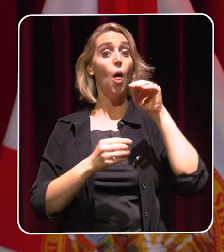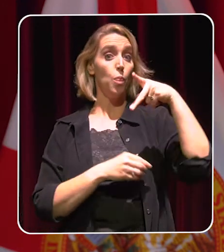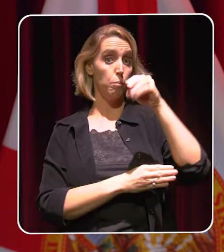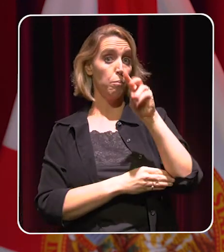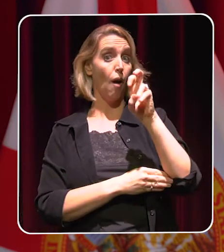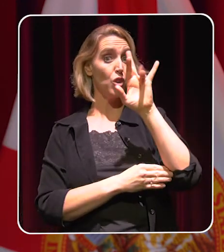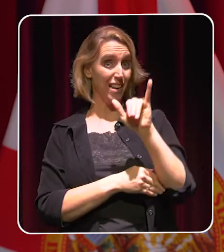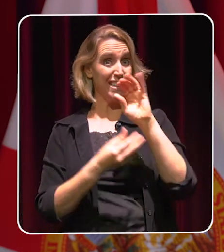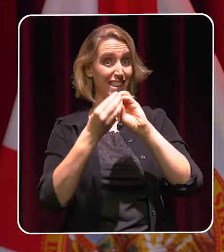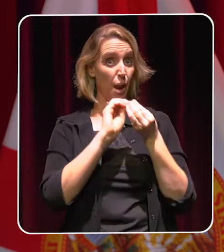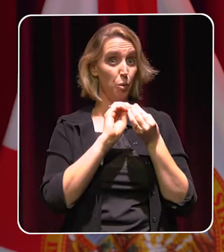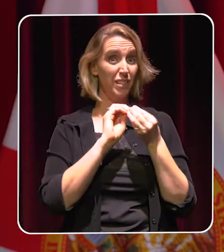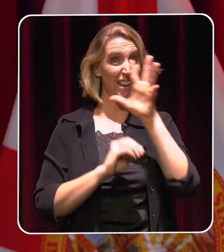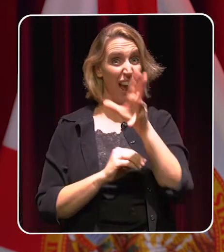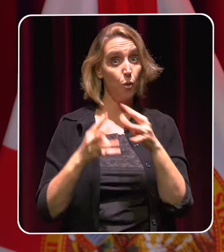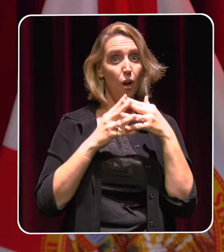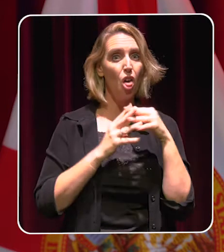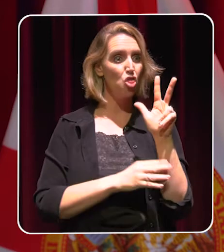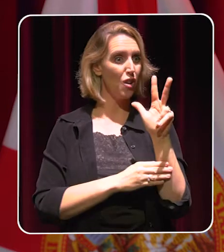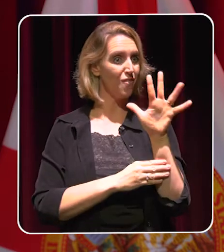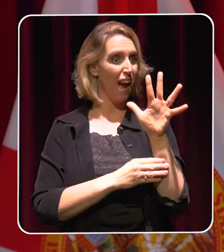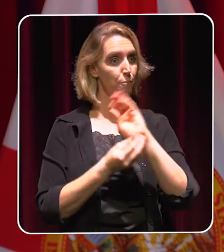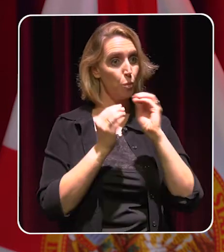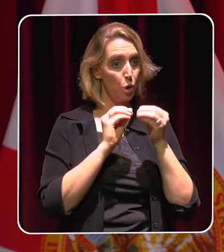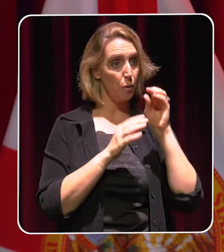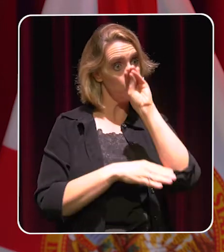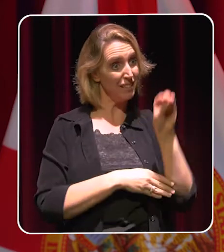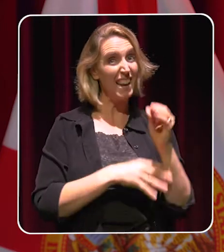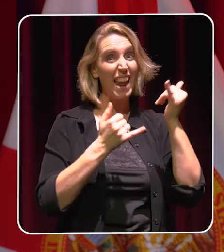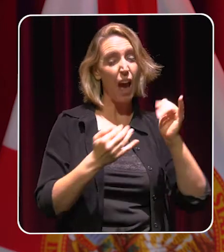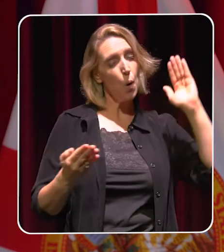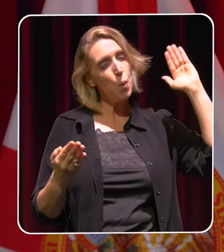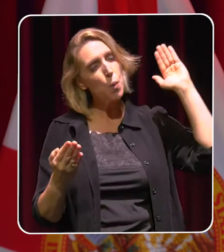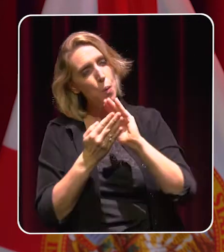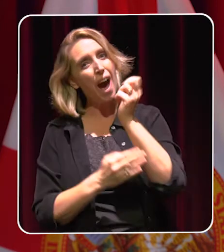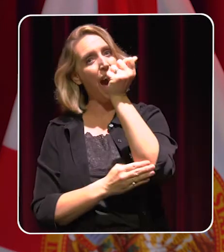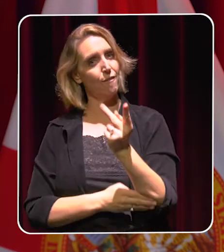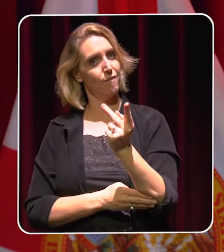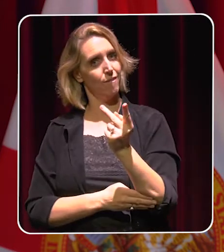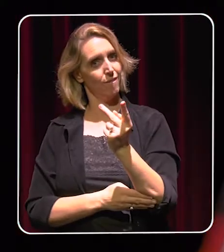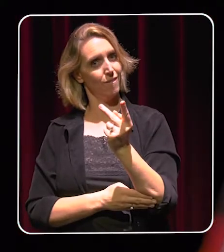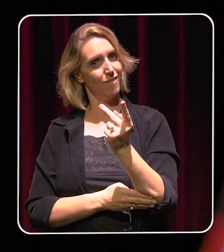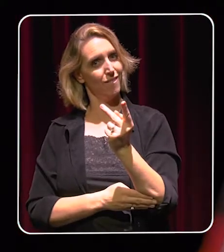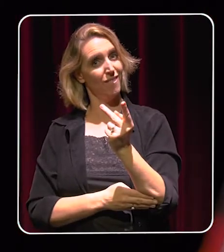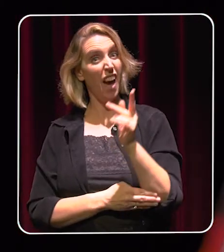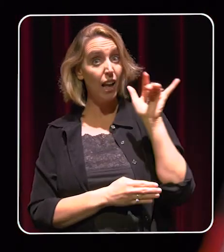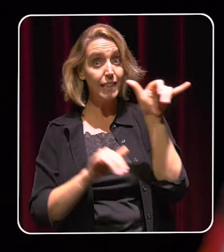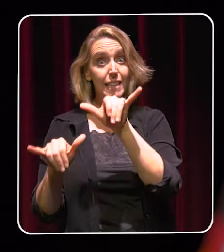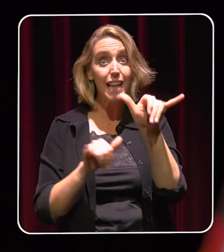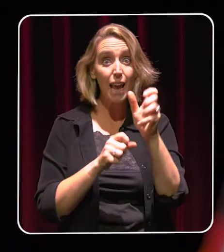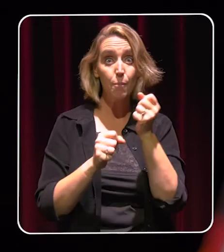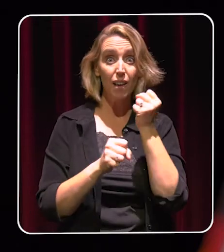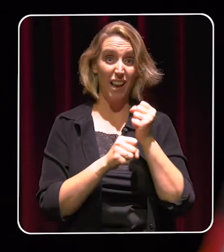poverty rate among African Americans in St. Pete was 35%, and we've cut that in half. In that